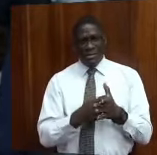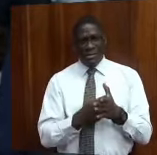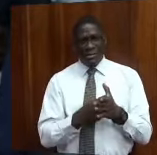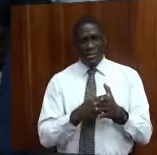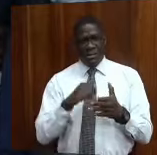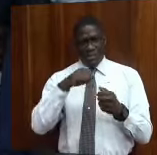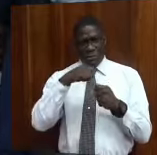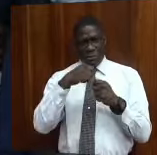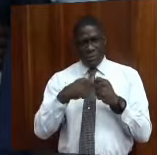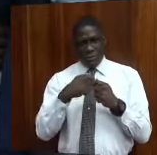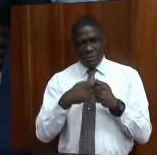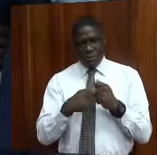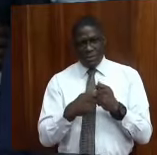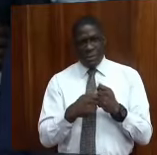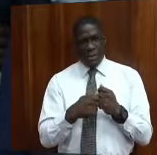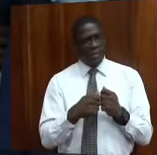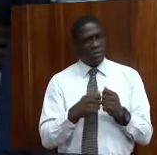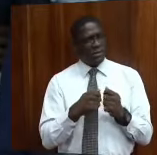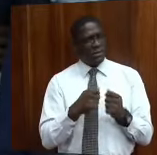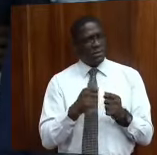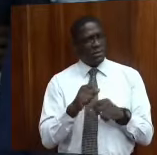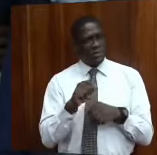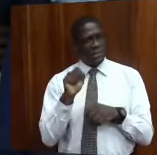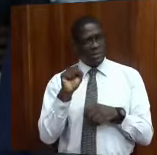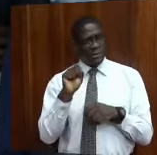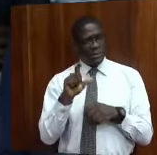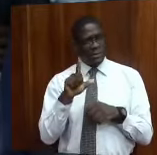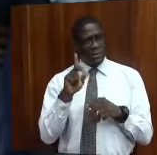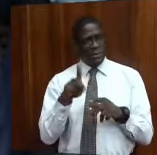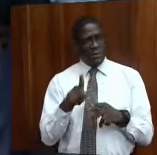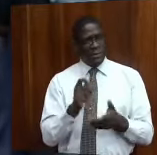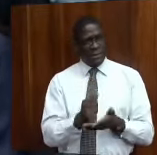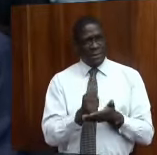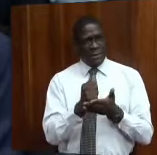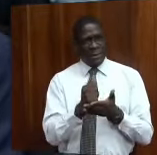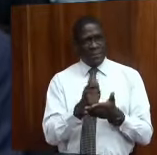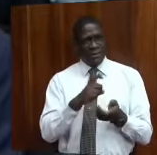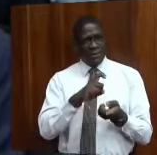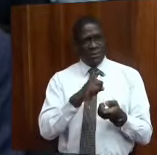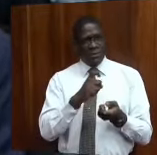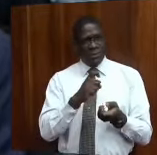ushered in the area of telecommunication, modernization, and liberalization.